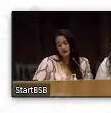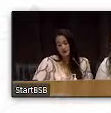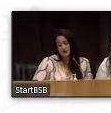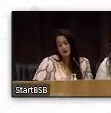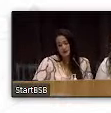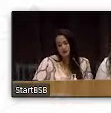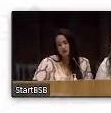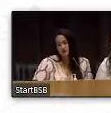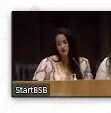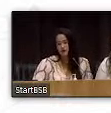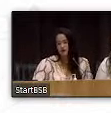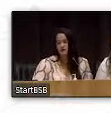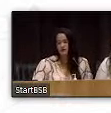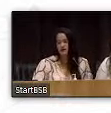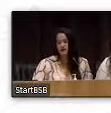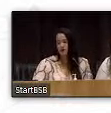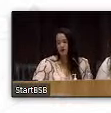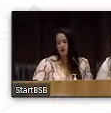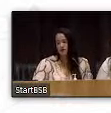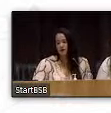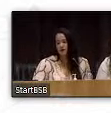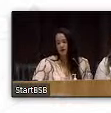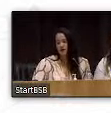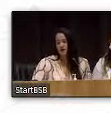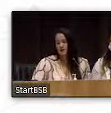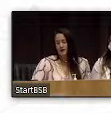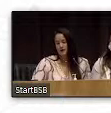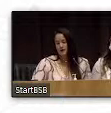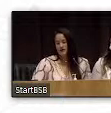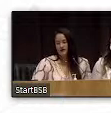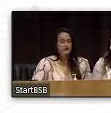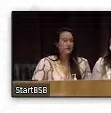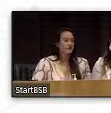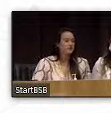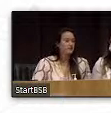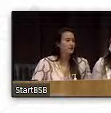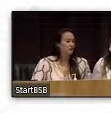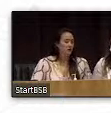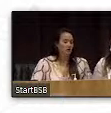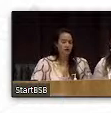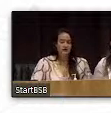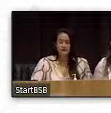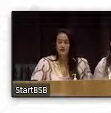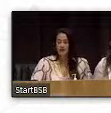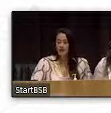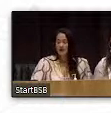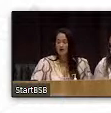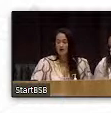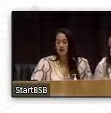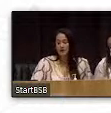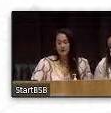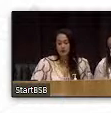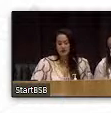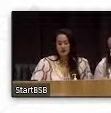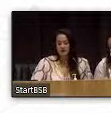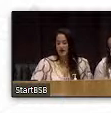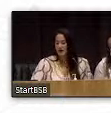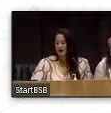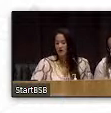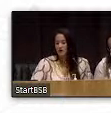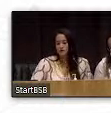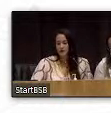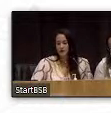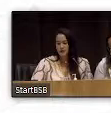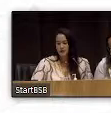In this graph, we are showing the hospitalizations that happened through the epidemiological